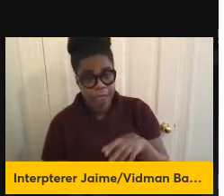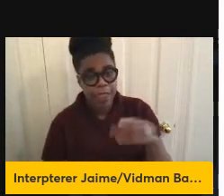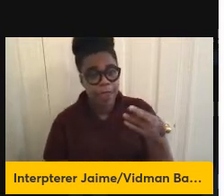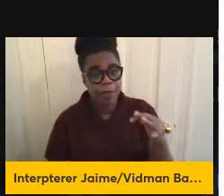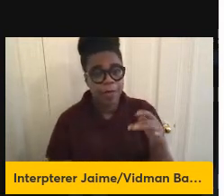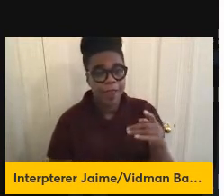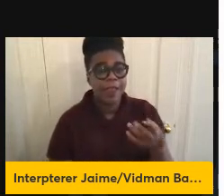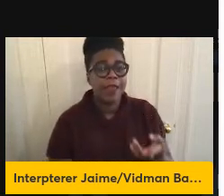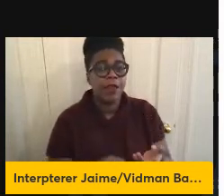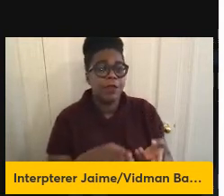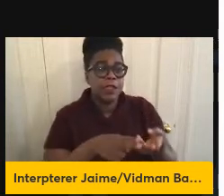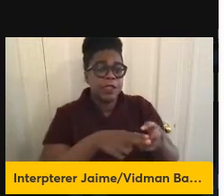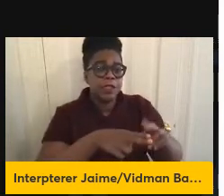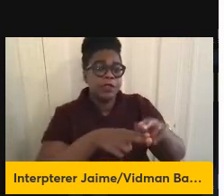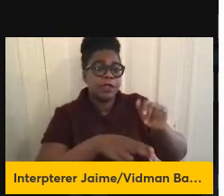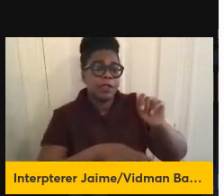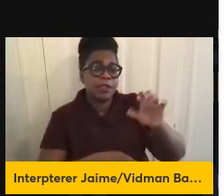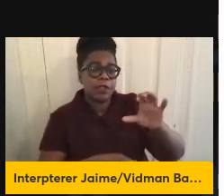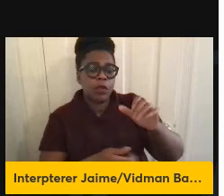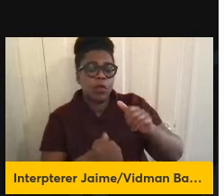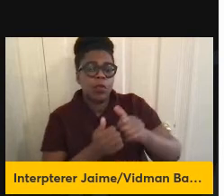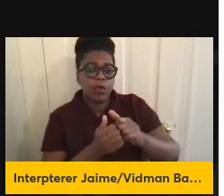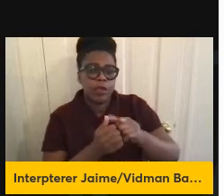in the blood with TNF-alpha treatment.